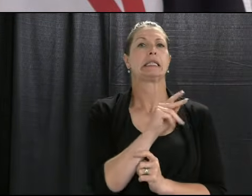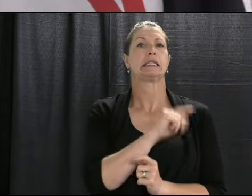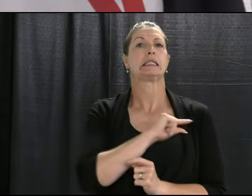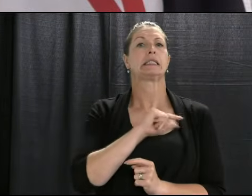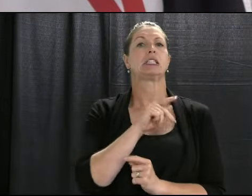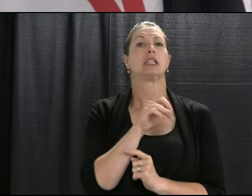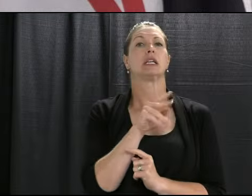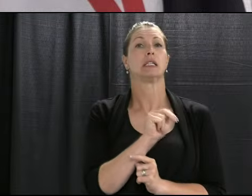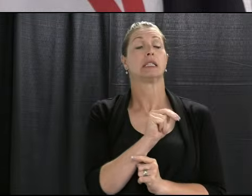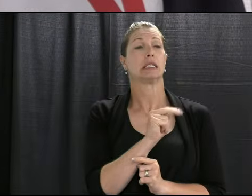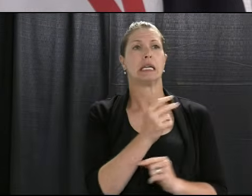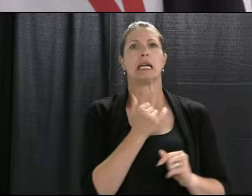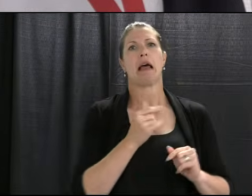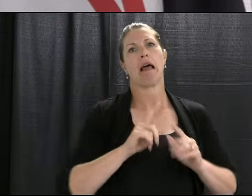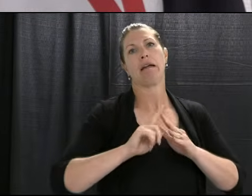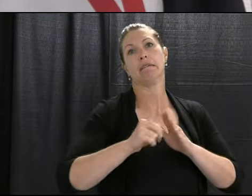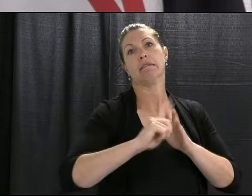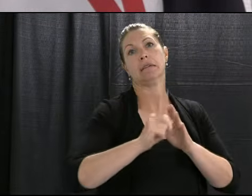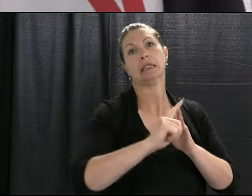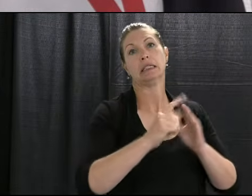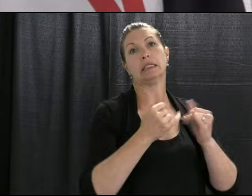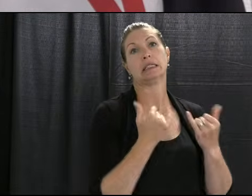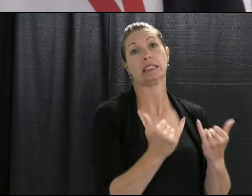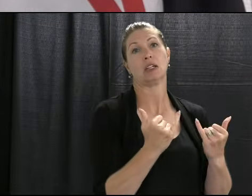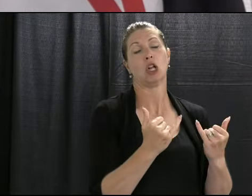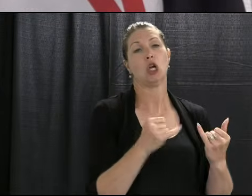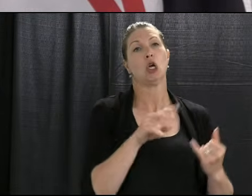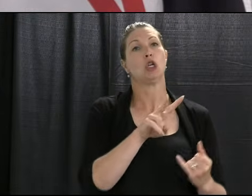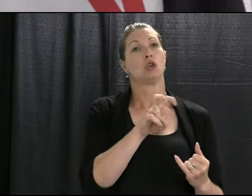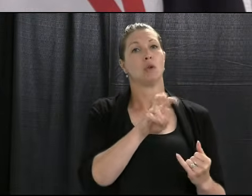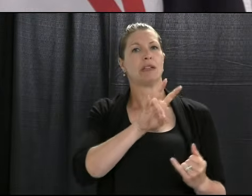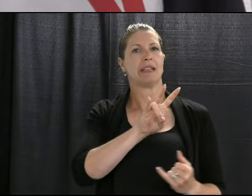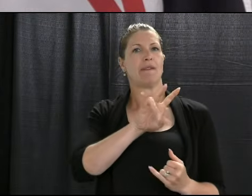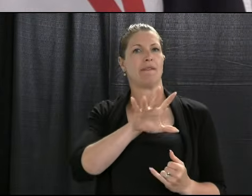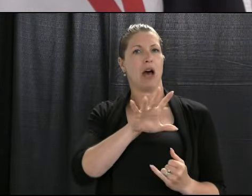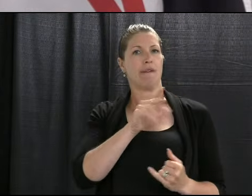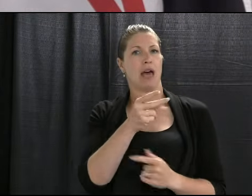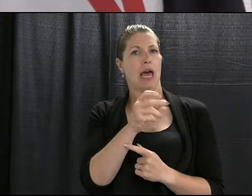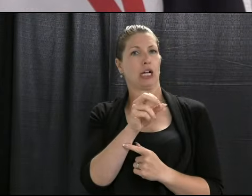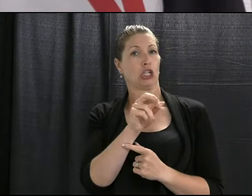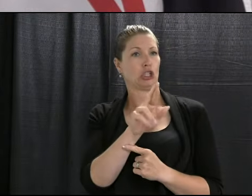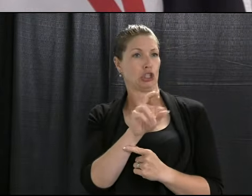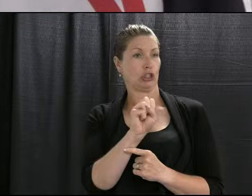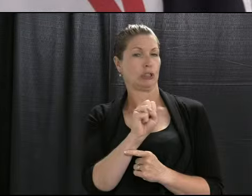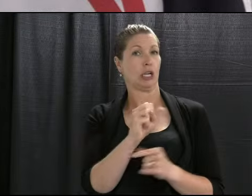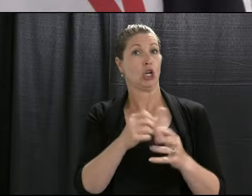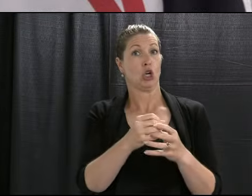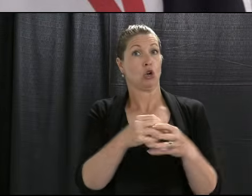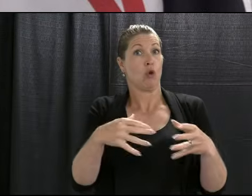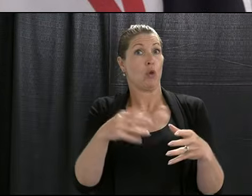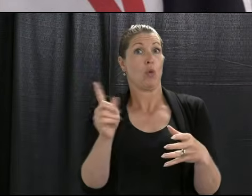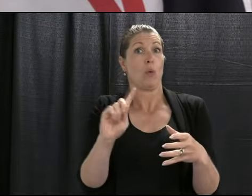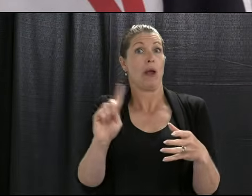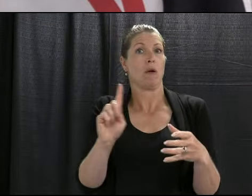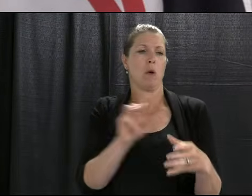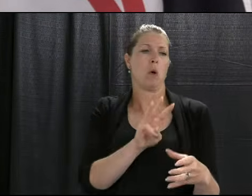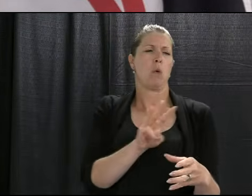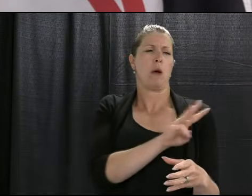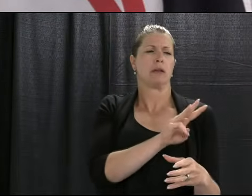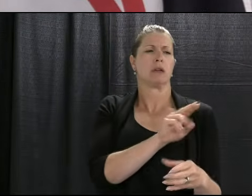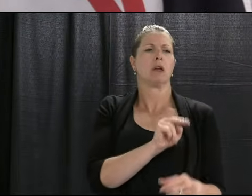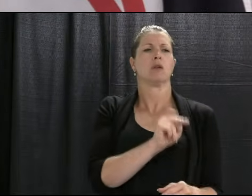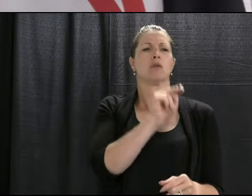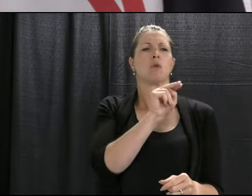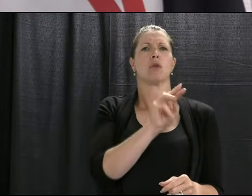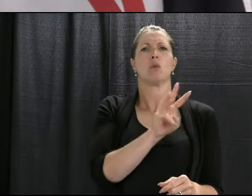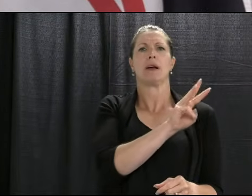The new size as of this morning was 2,175 hectares. Most of the growth yesterday and last night was to the west and the